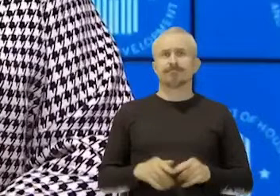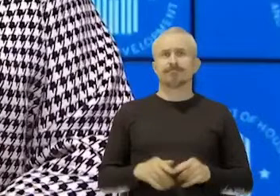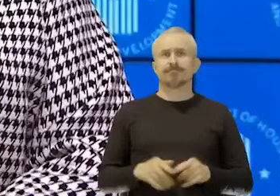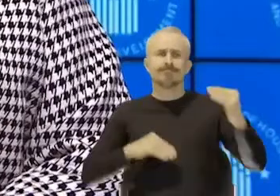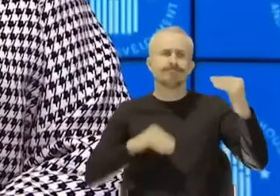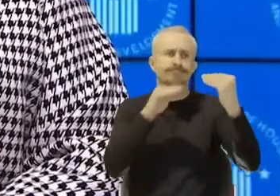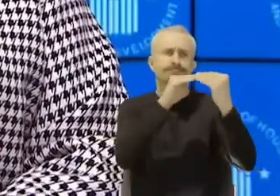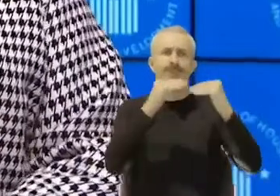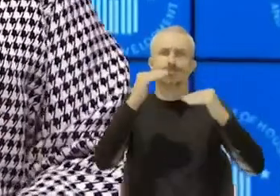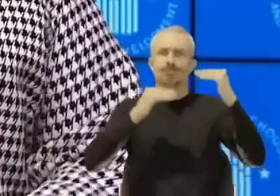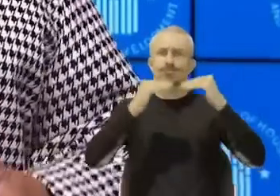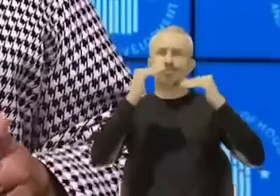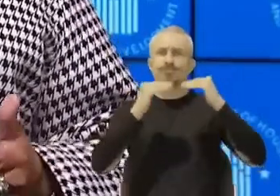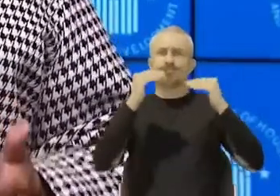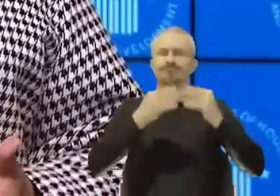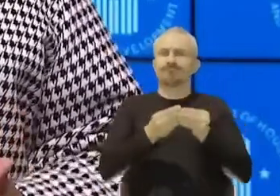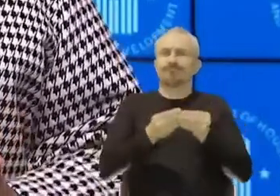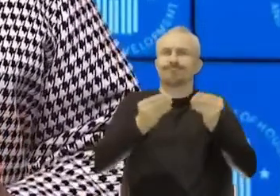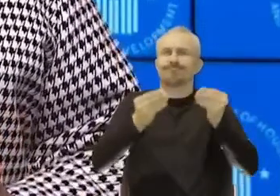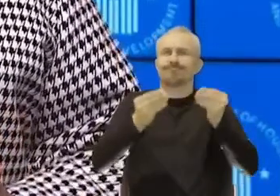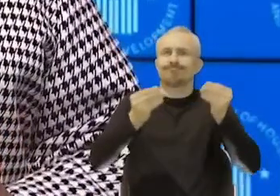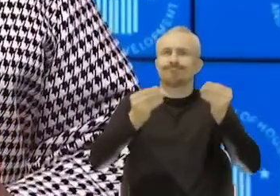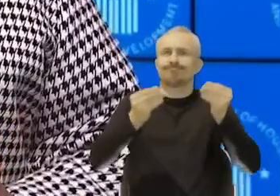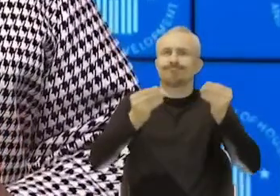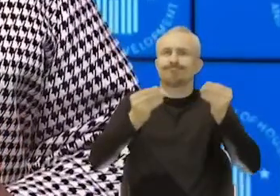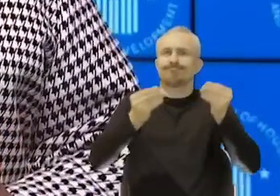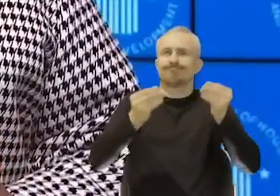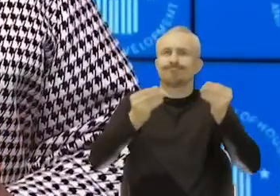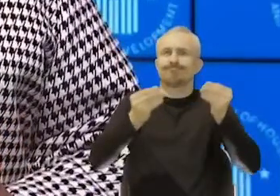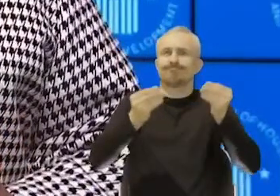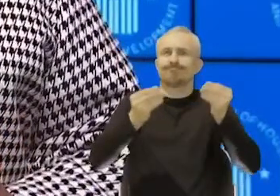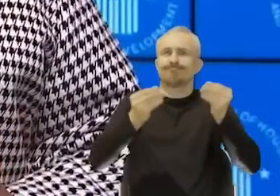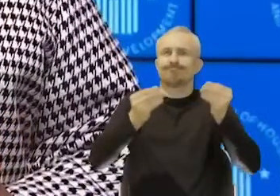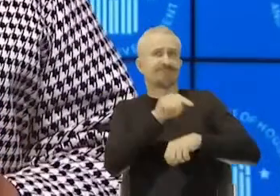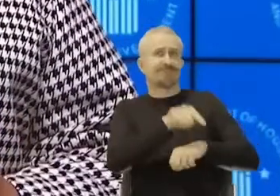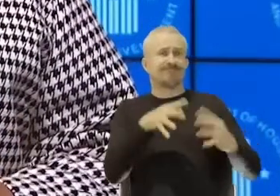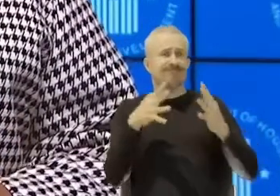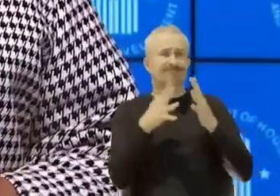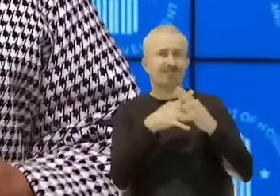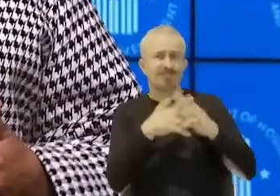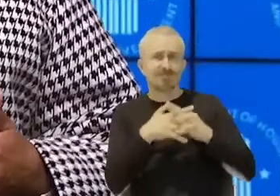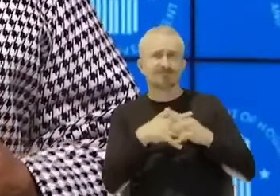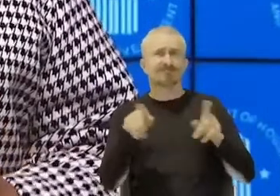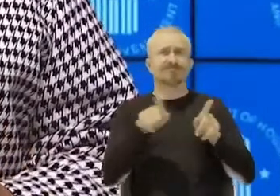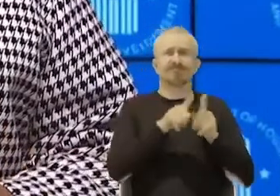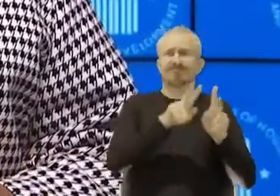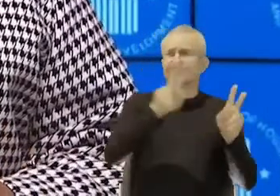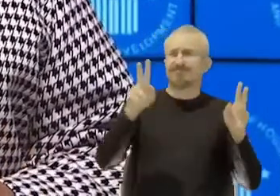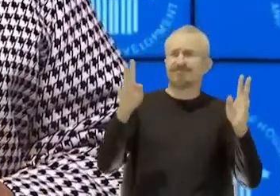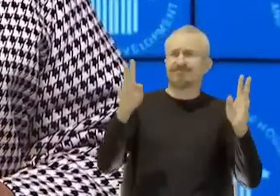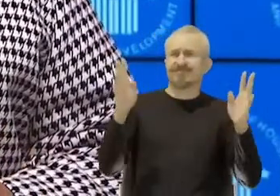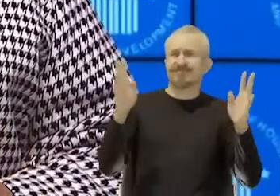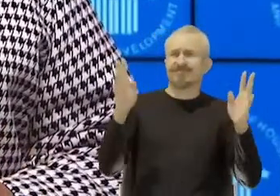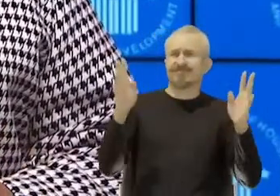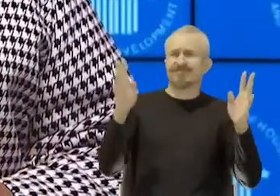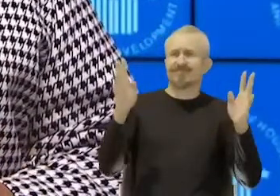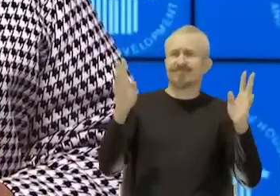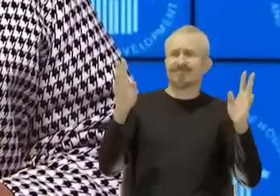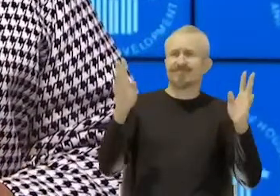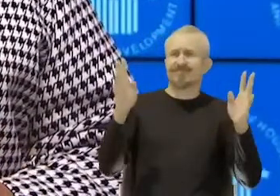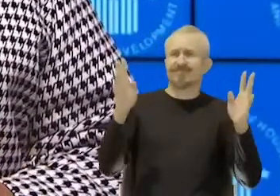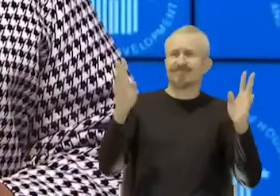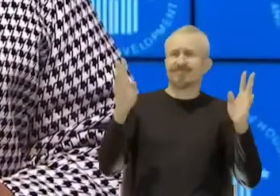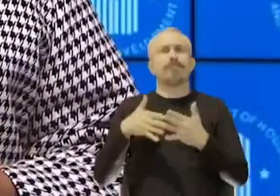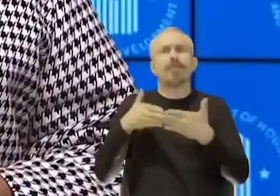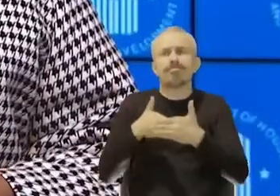and the climate crisis have set back progress towards Sustainable Development Goal 11, making cities and human settlements